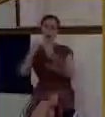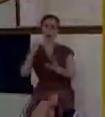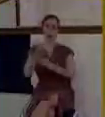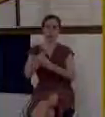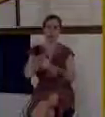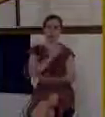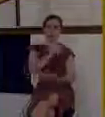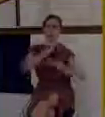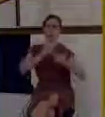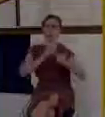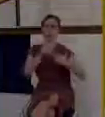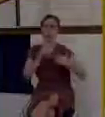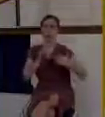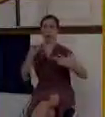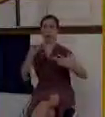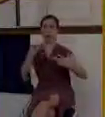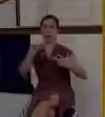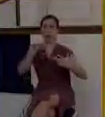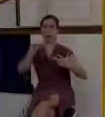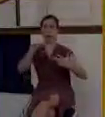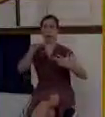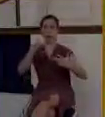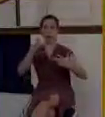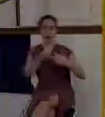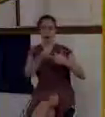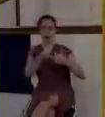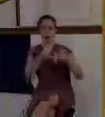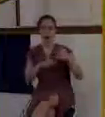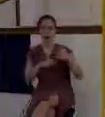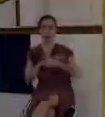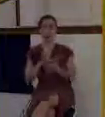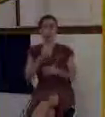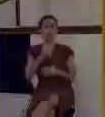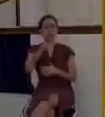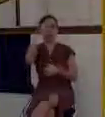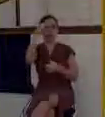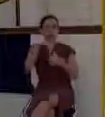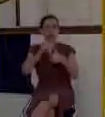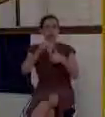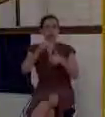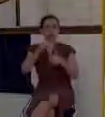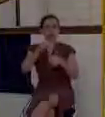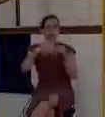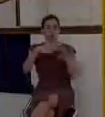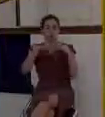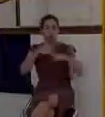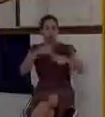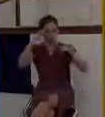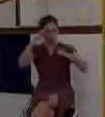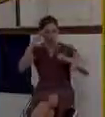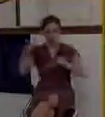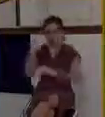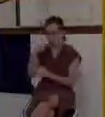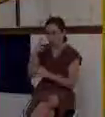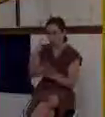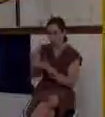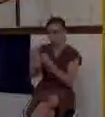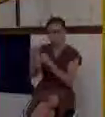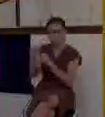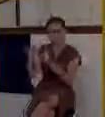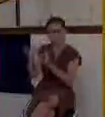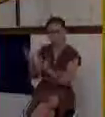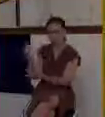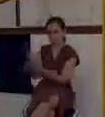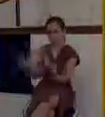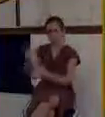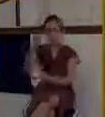know, you remember when Moses at the burning bush stood before that appearance of God, and the voice said, I am the God of Abraham,